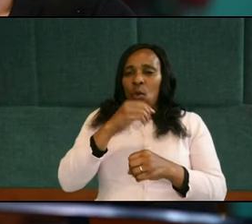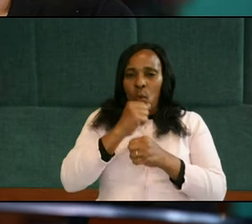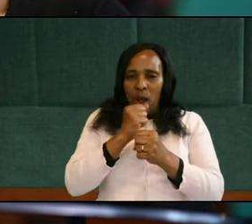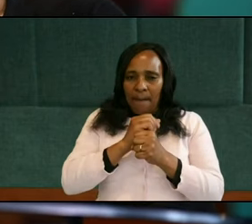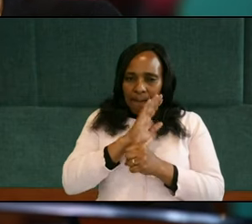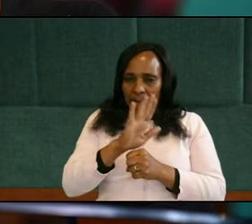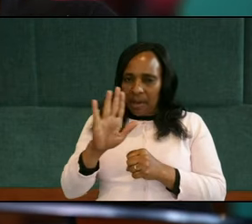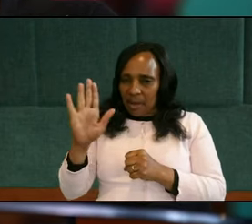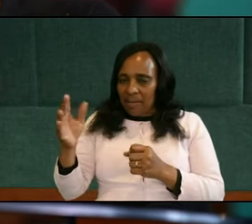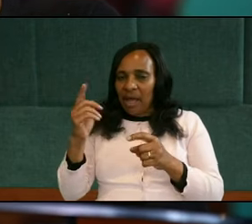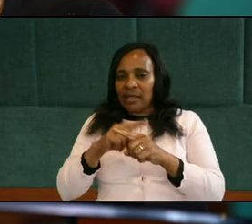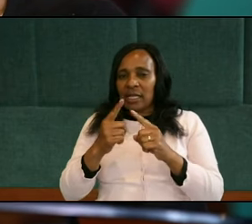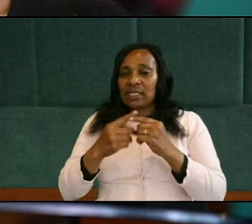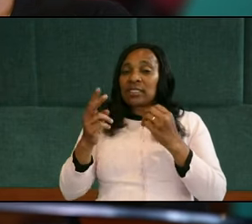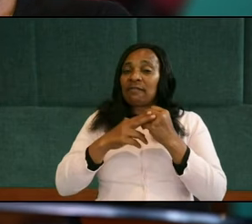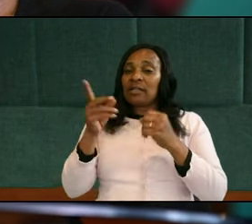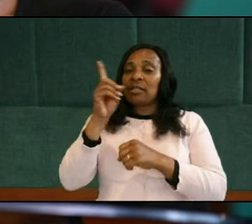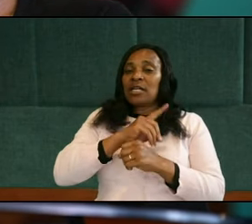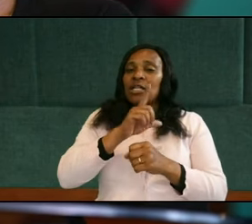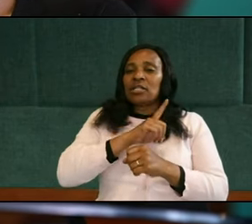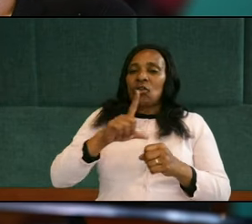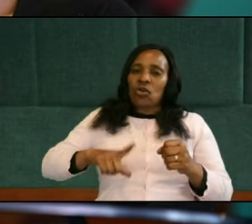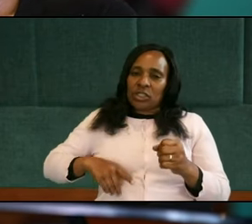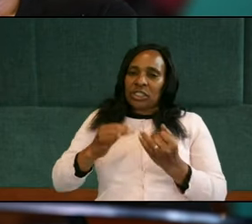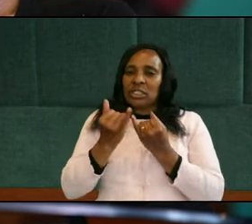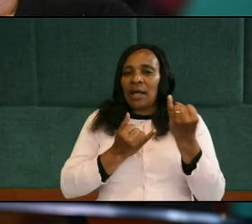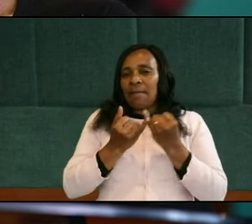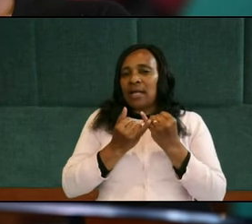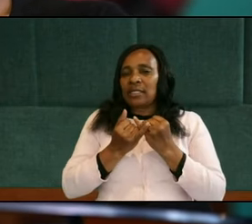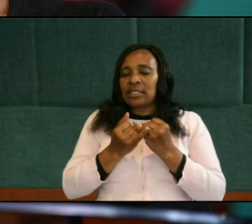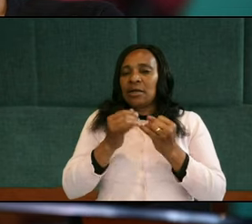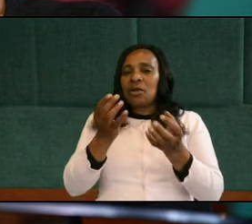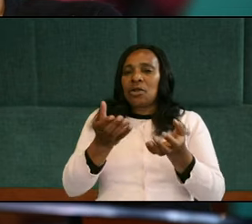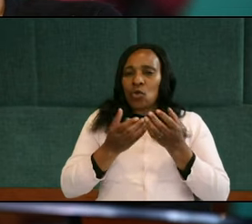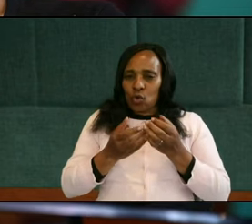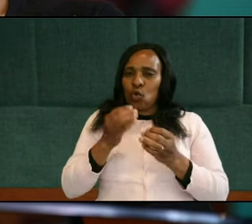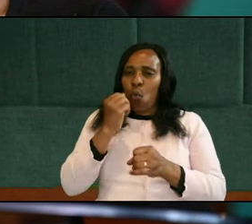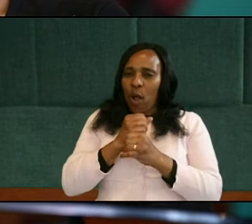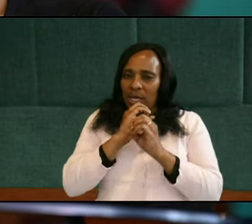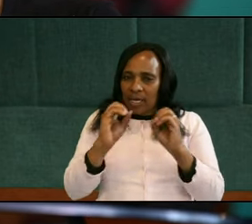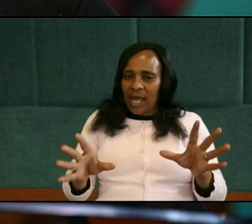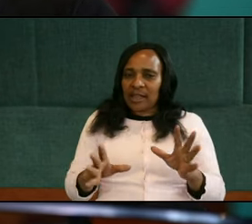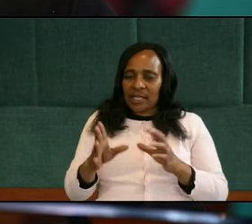your work, but the seventh day is the Sabbath of the Lord your God. In it you shall do no work.